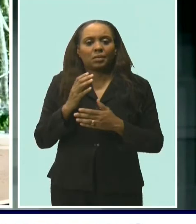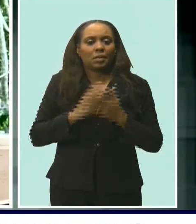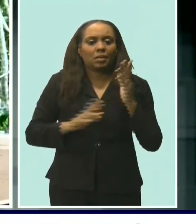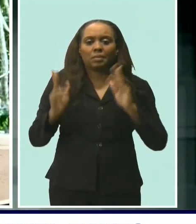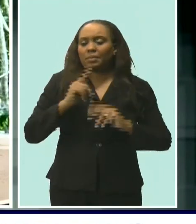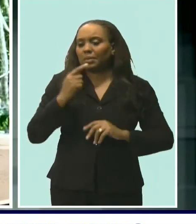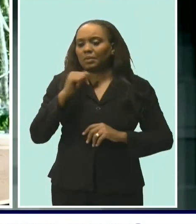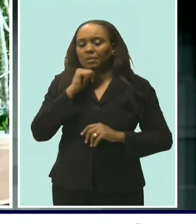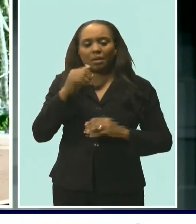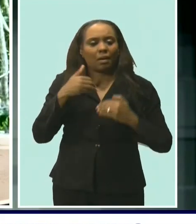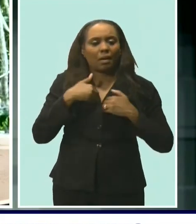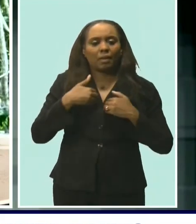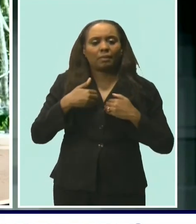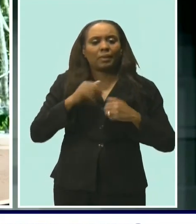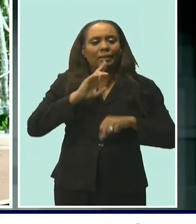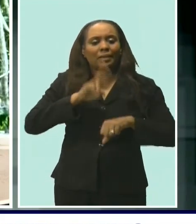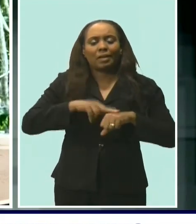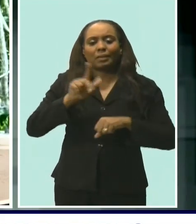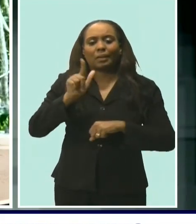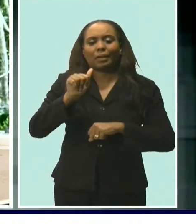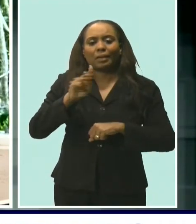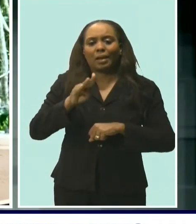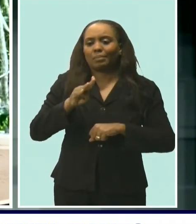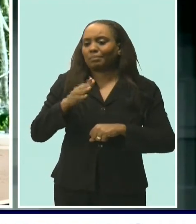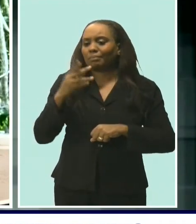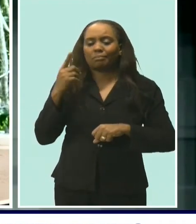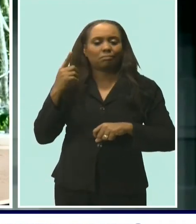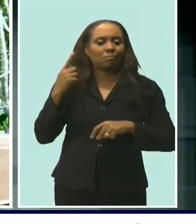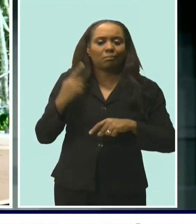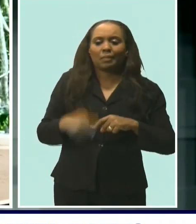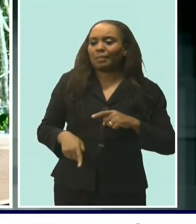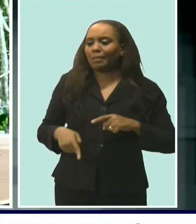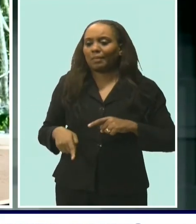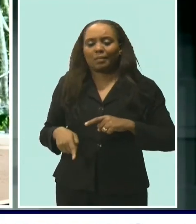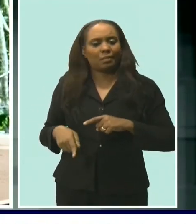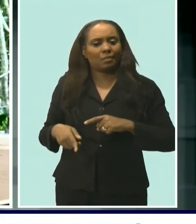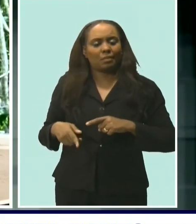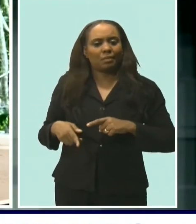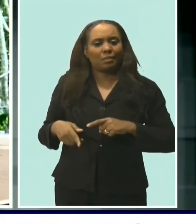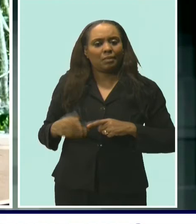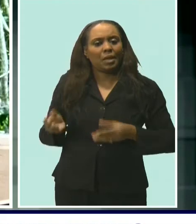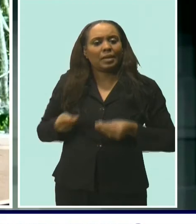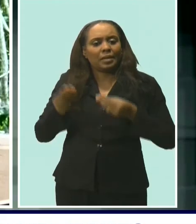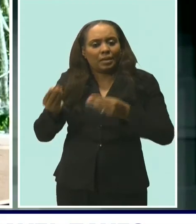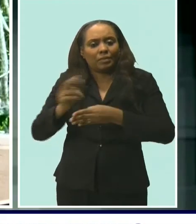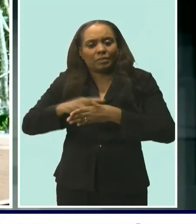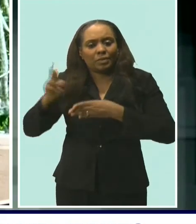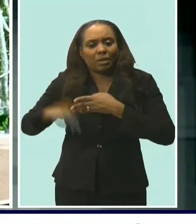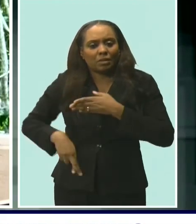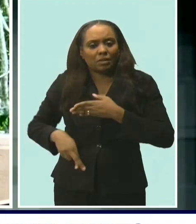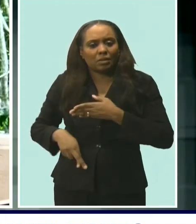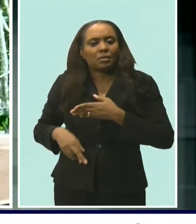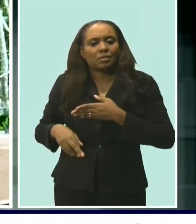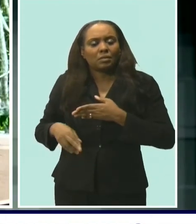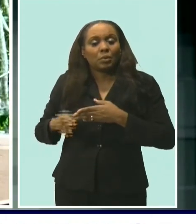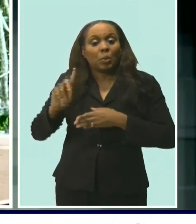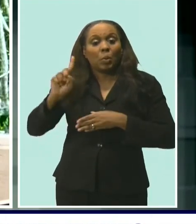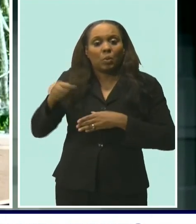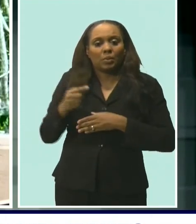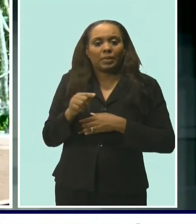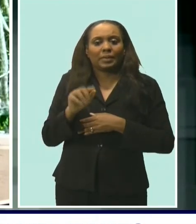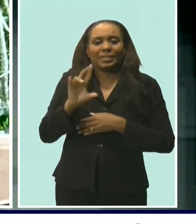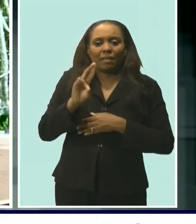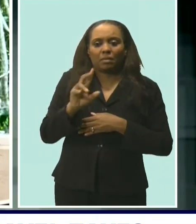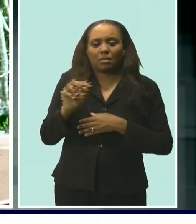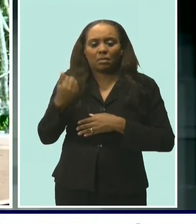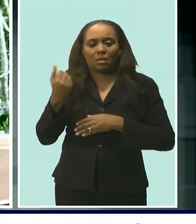have the national labs being able to get back test results to people in under 6-7 days. So I think that all of us need to be